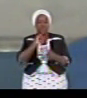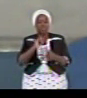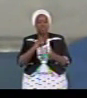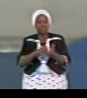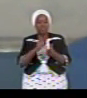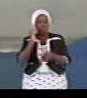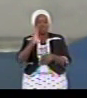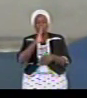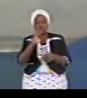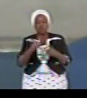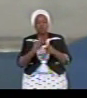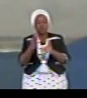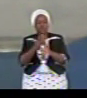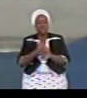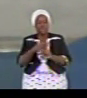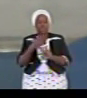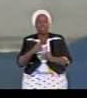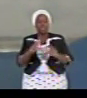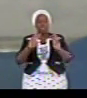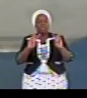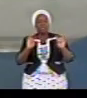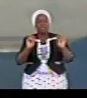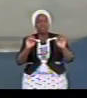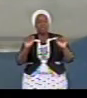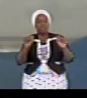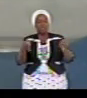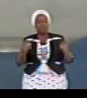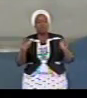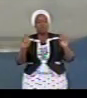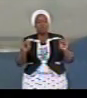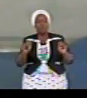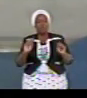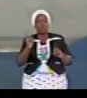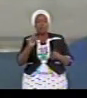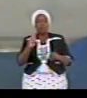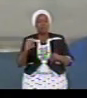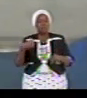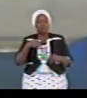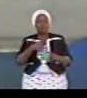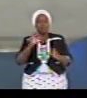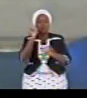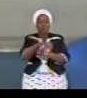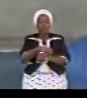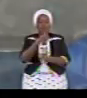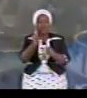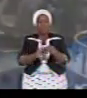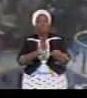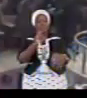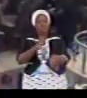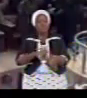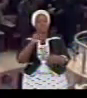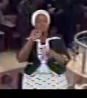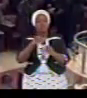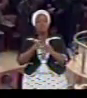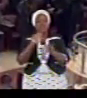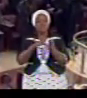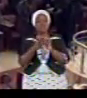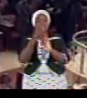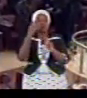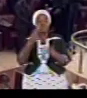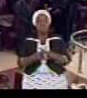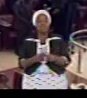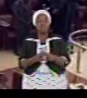the weapon whereby we'll conquer every time in Jesus' name.